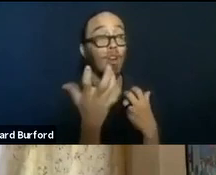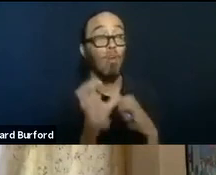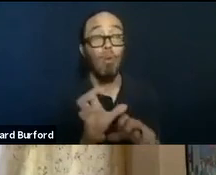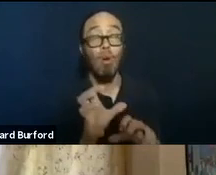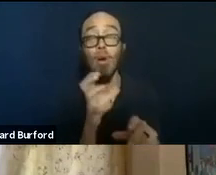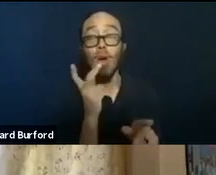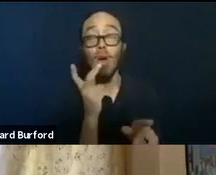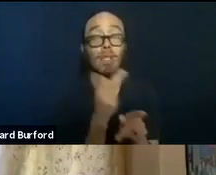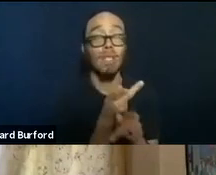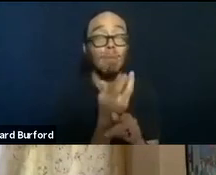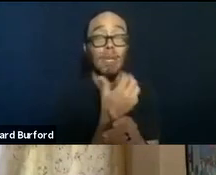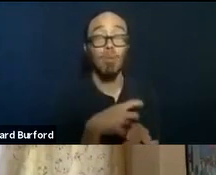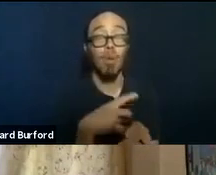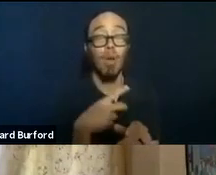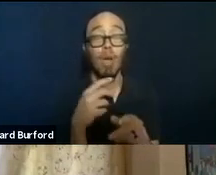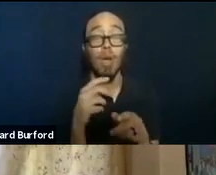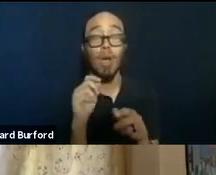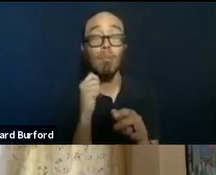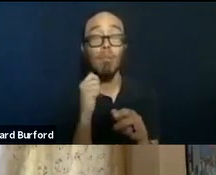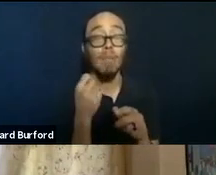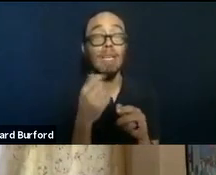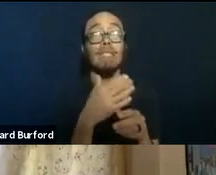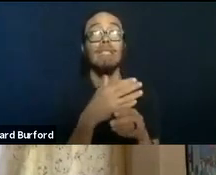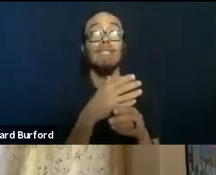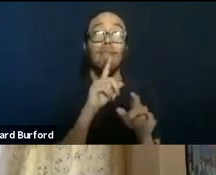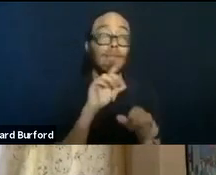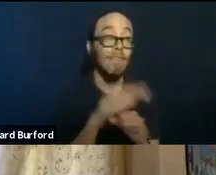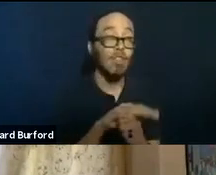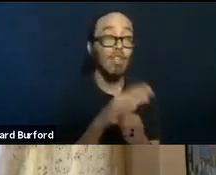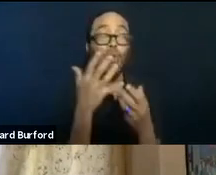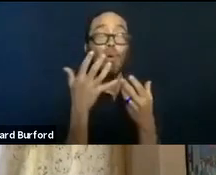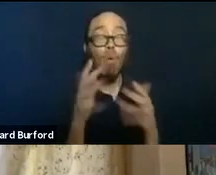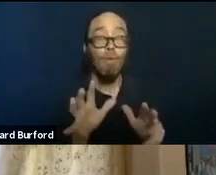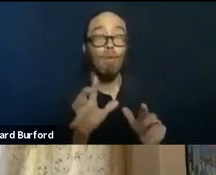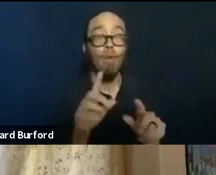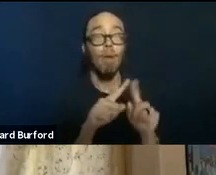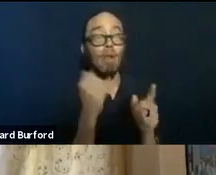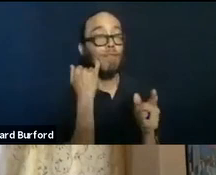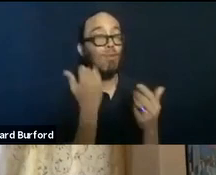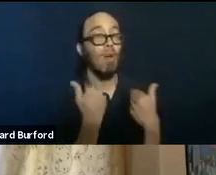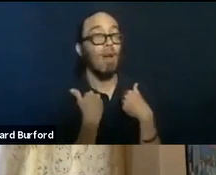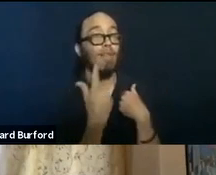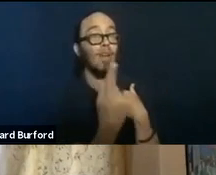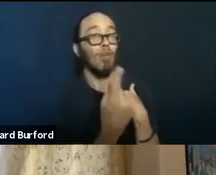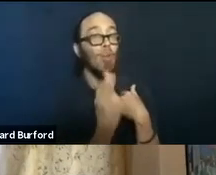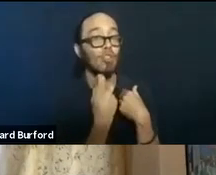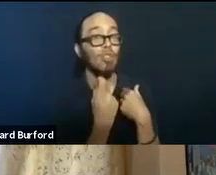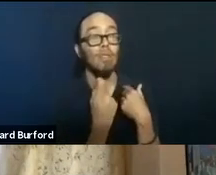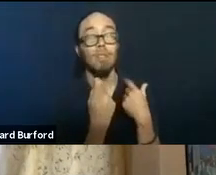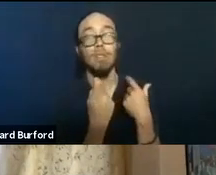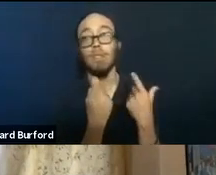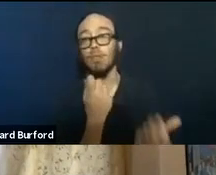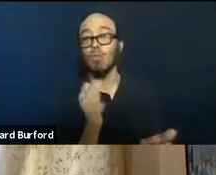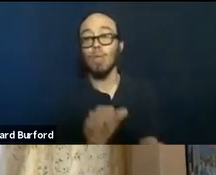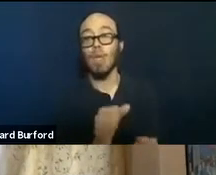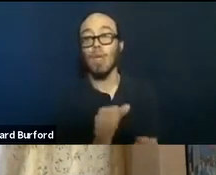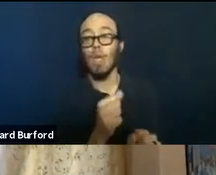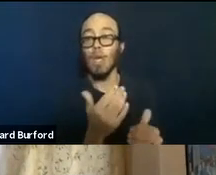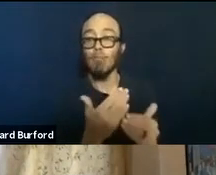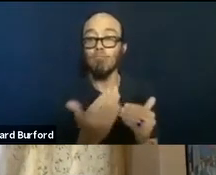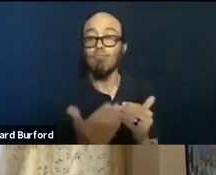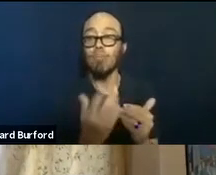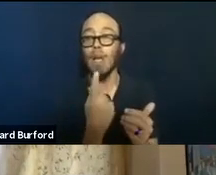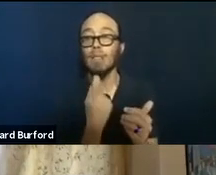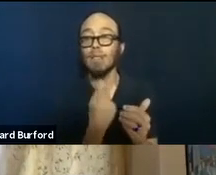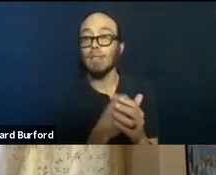anybody, officially it's over. If you have like a quick question, you can feel free to ask.